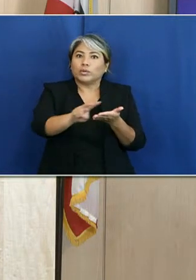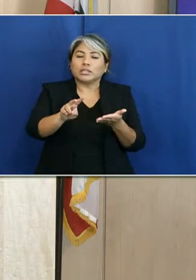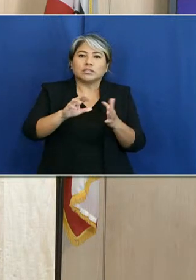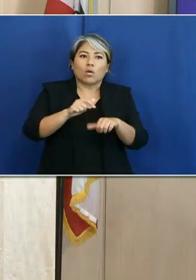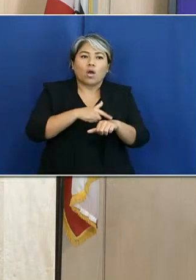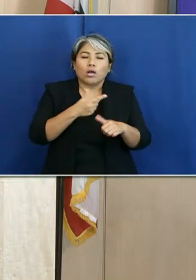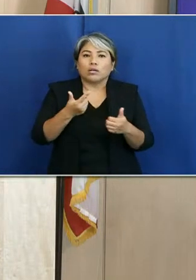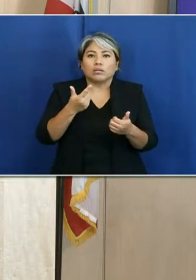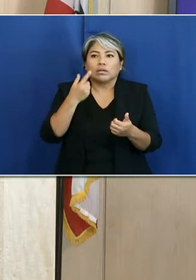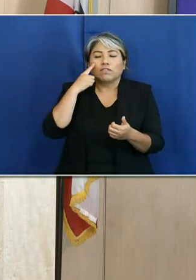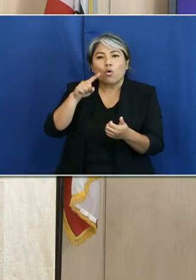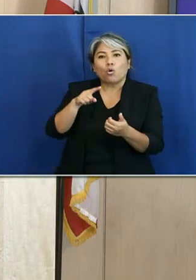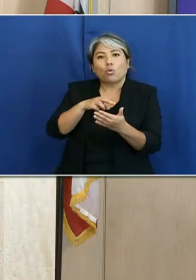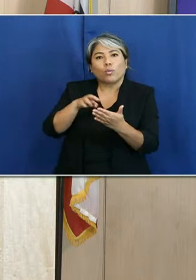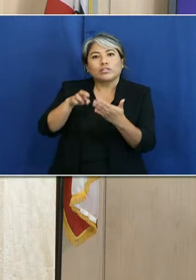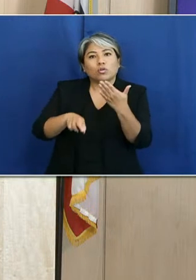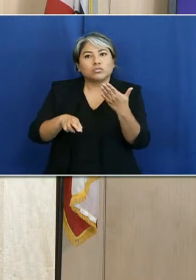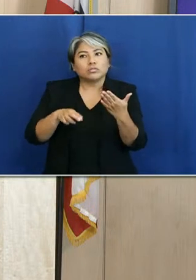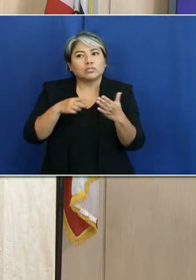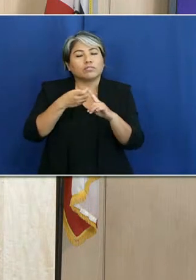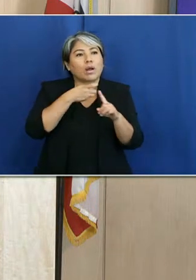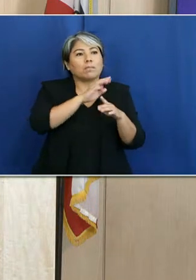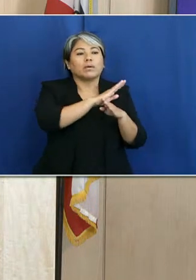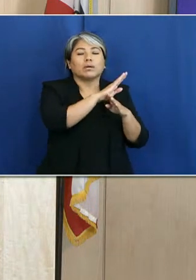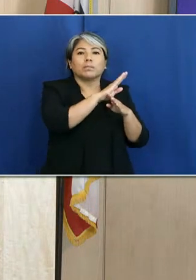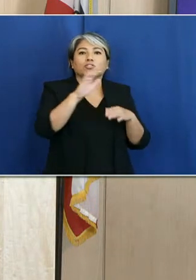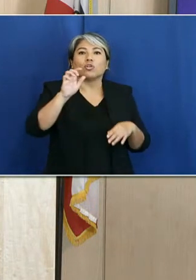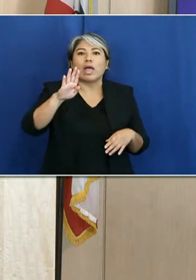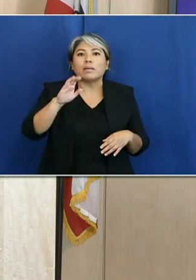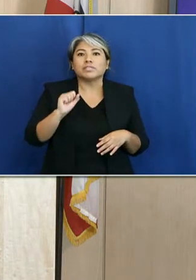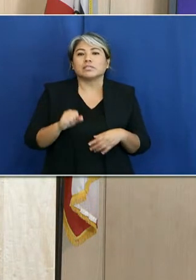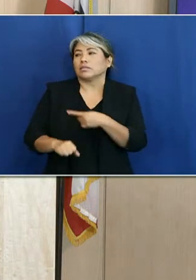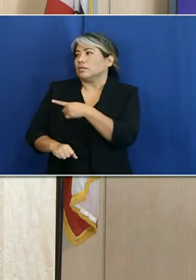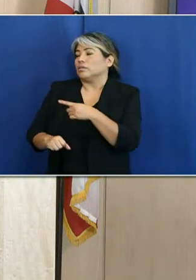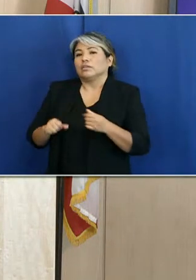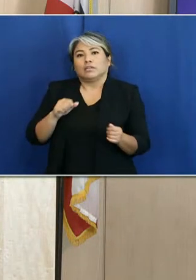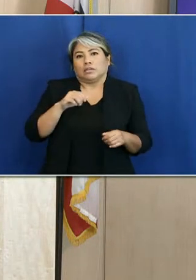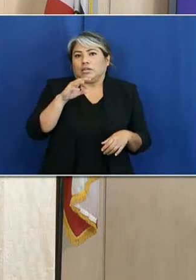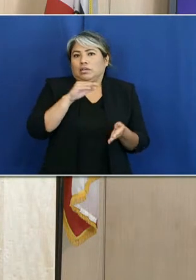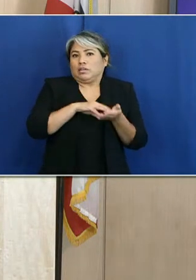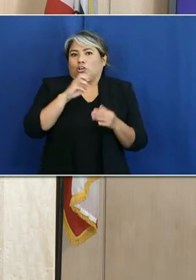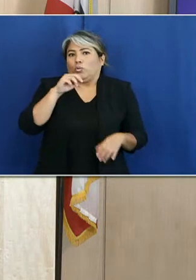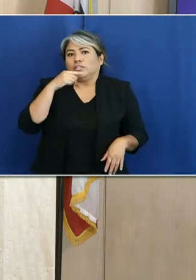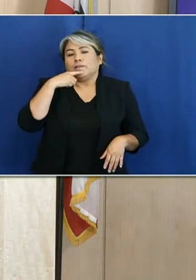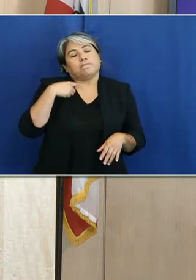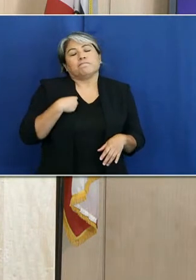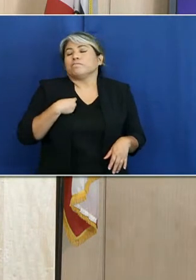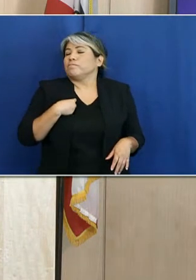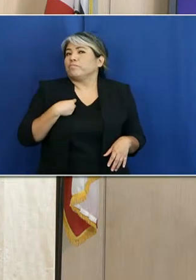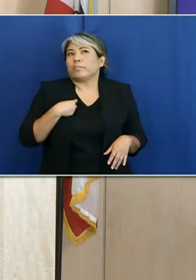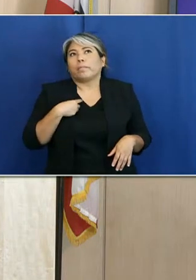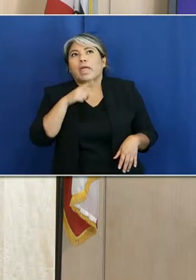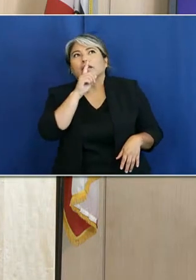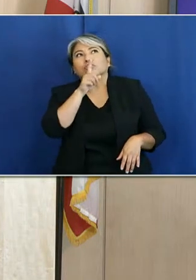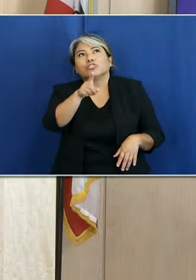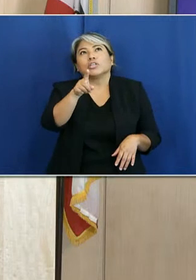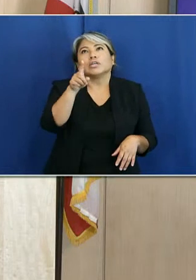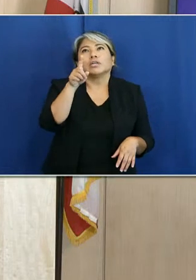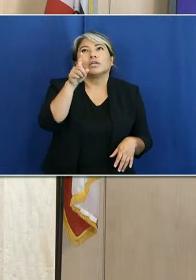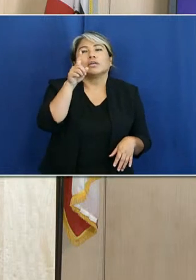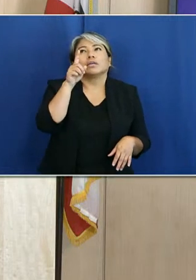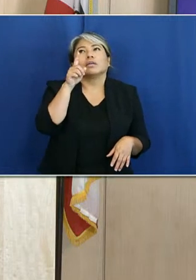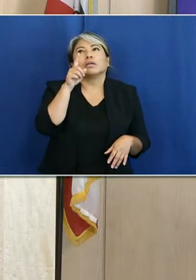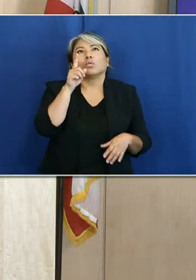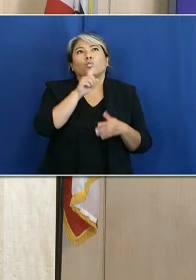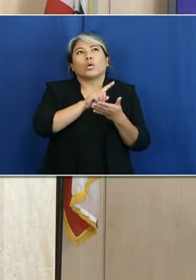test results back from commercial testing labs? I am not aware, actually, a week or two. I'm not aware